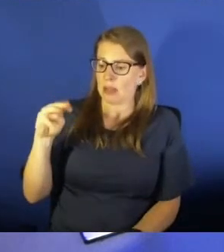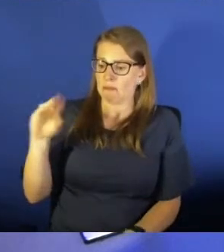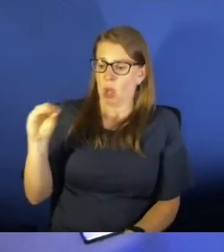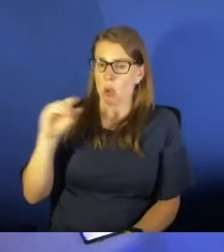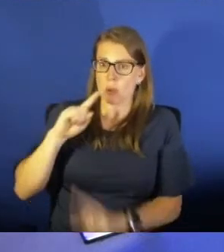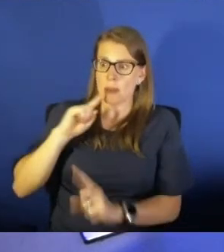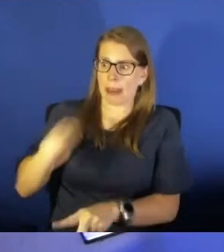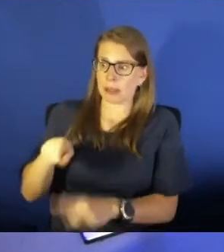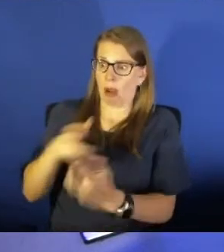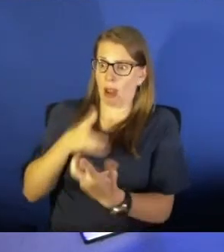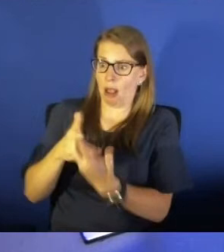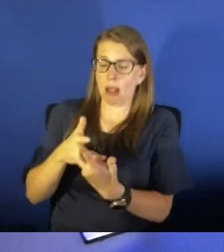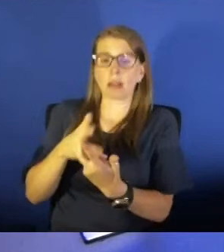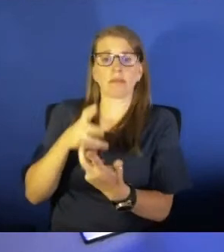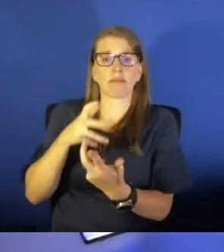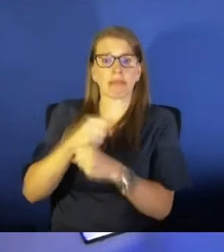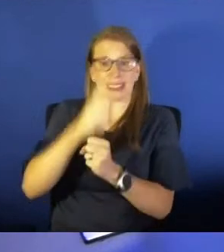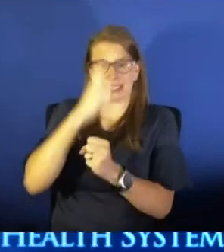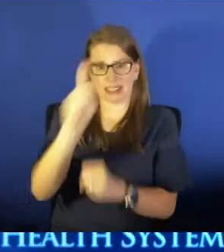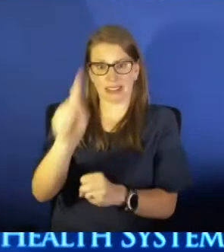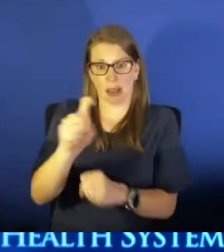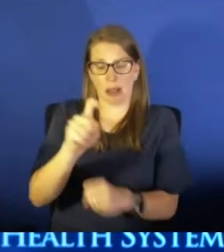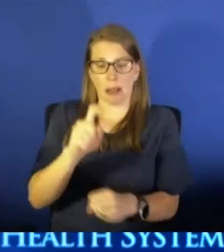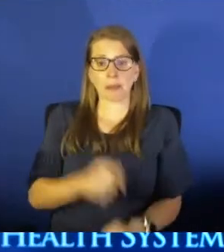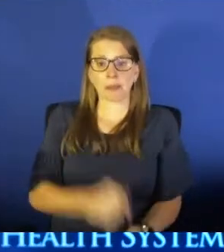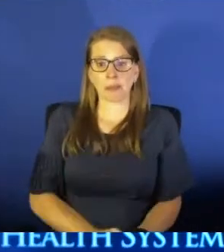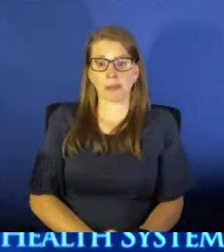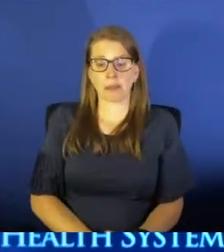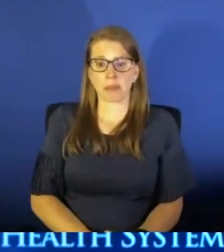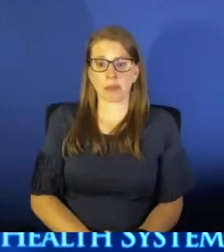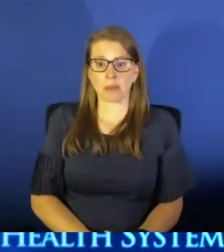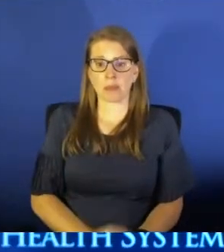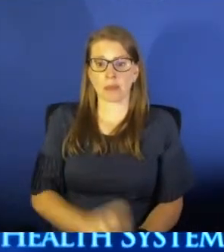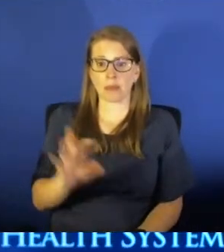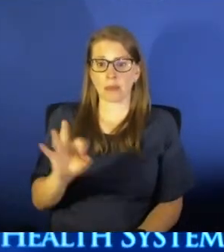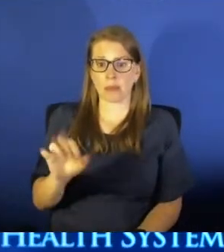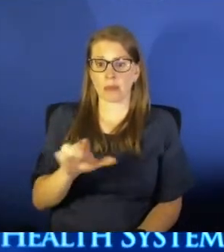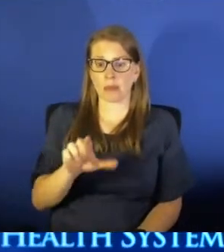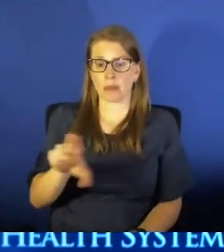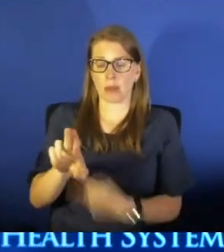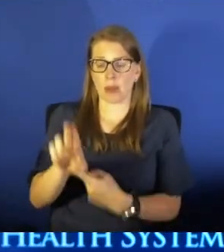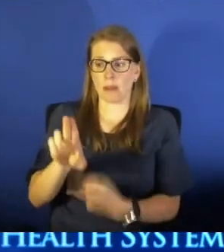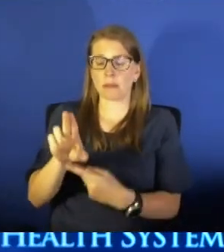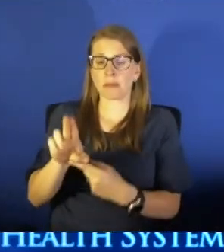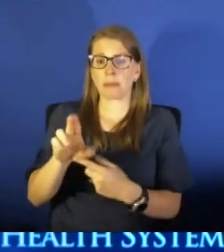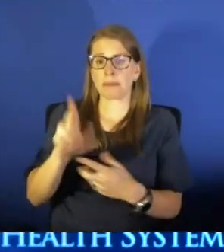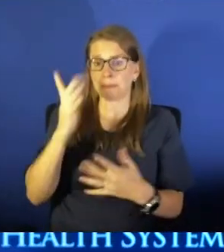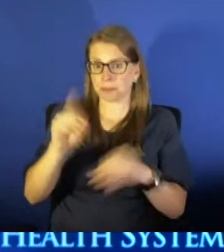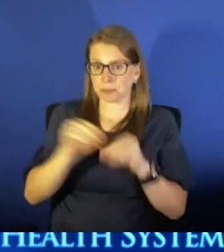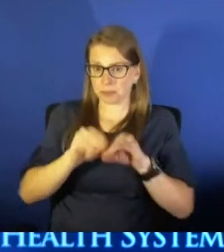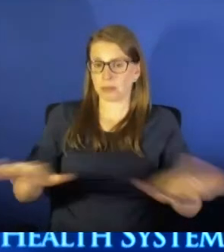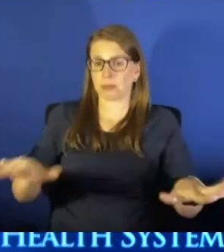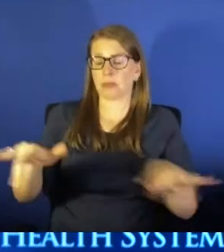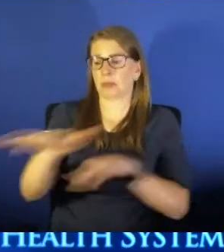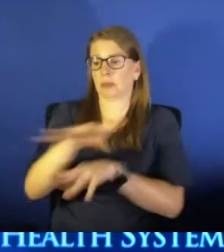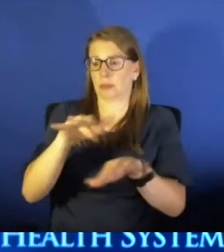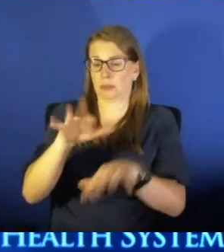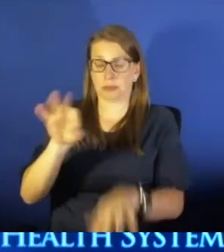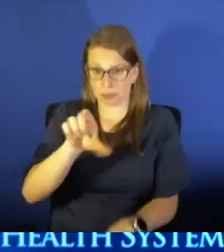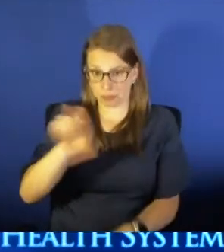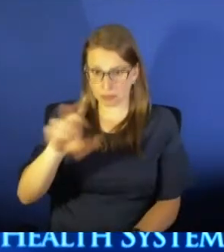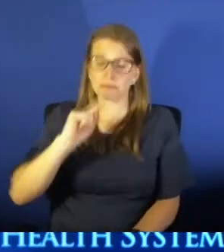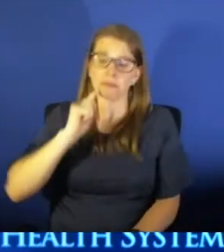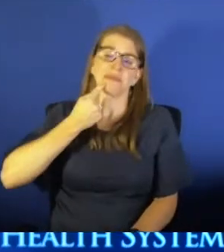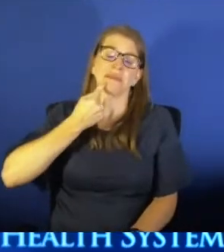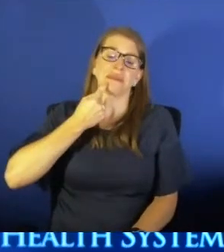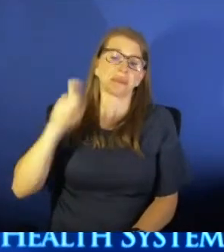they would go? So we got a preview with a flu epidemic before, and so we had a number of patients who had flu in the severity requiring